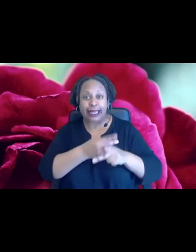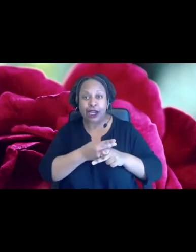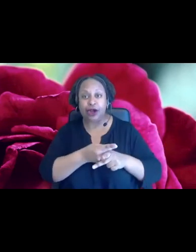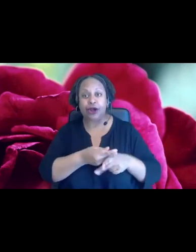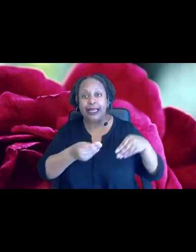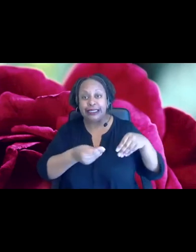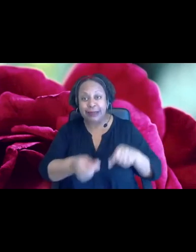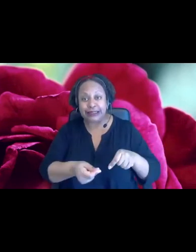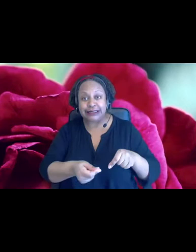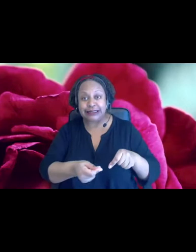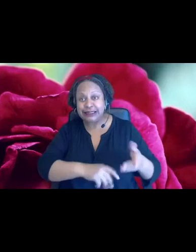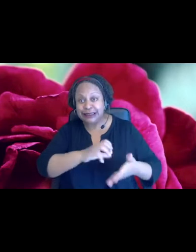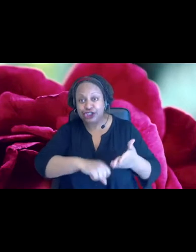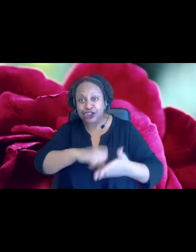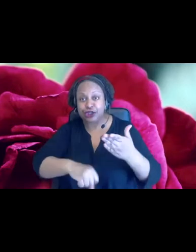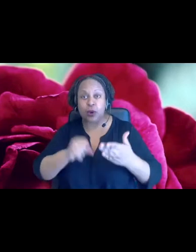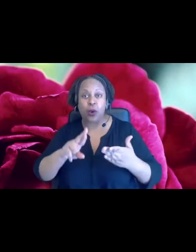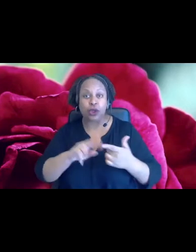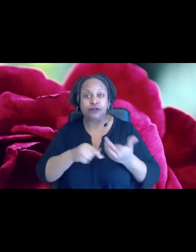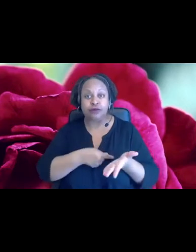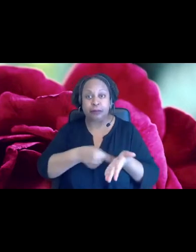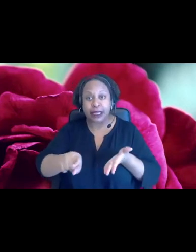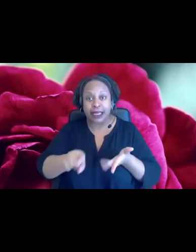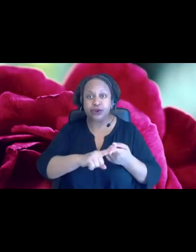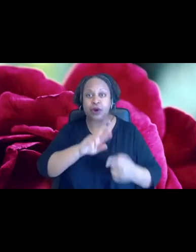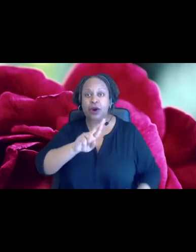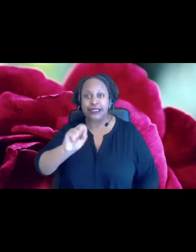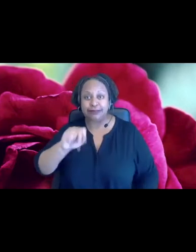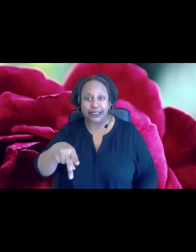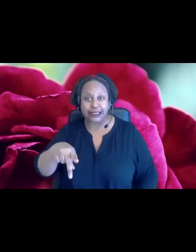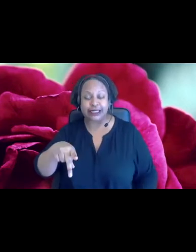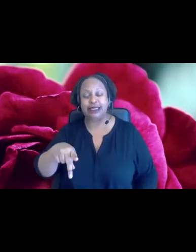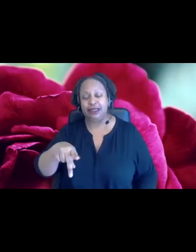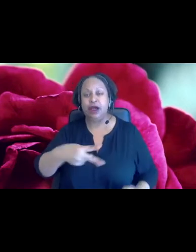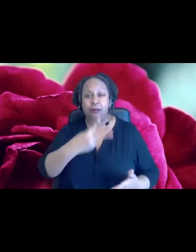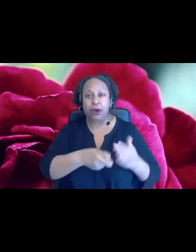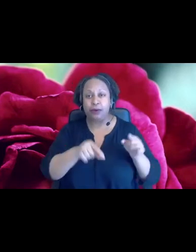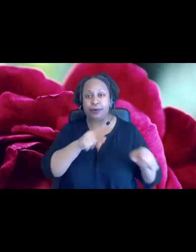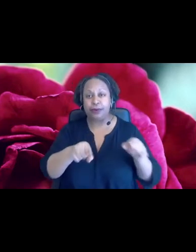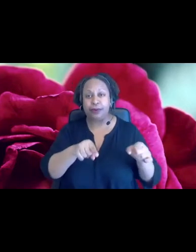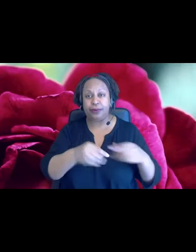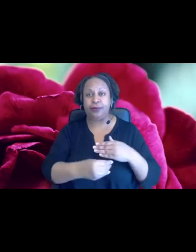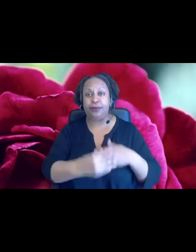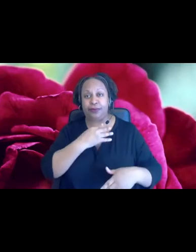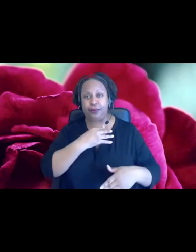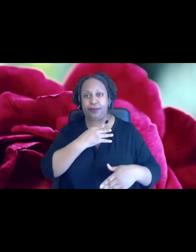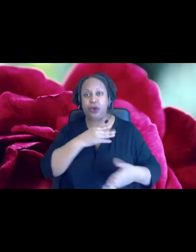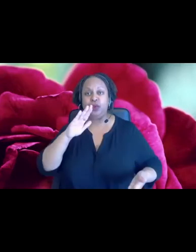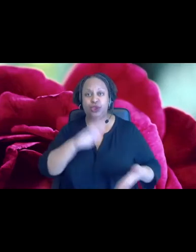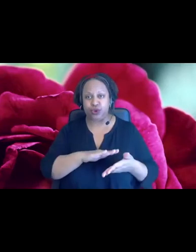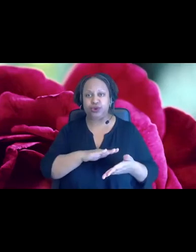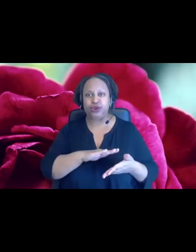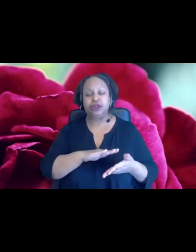deduction, or you contributed to an RRSP, both those items serve to reduce